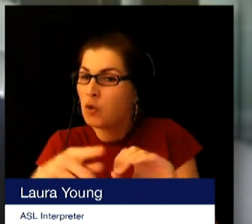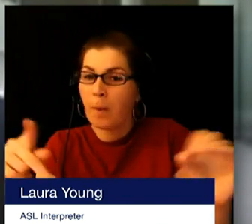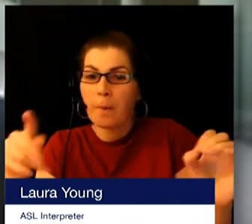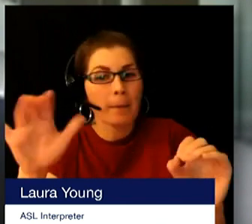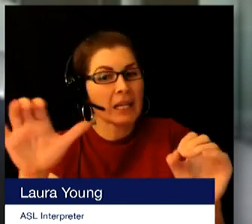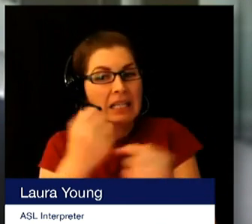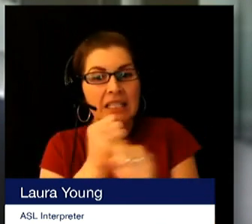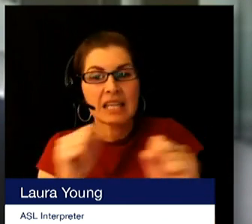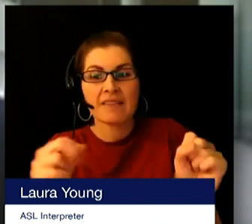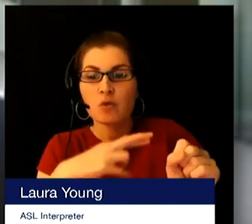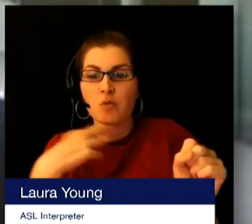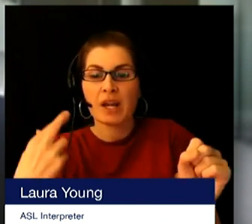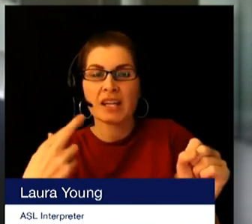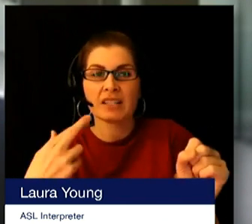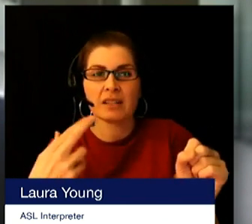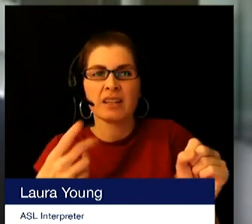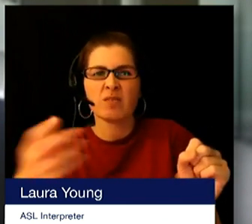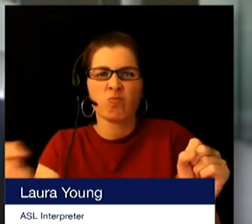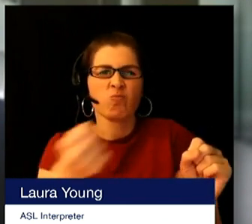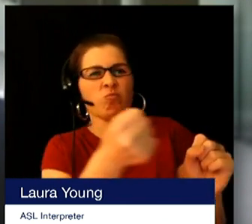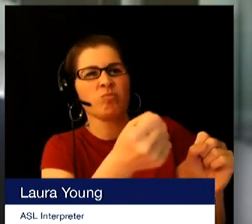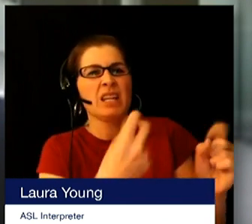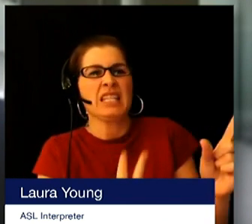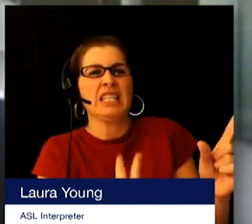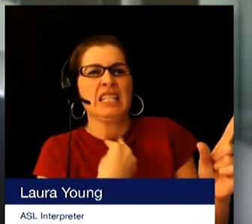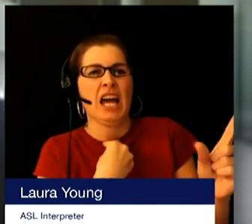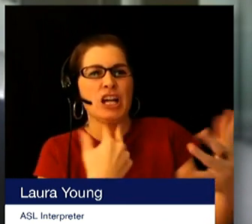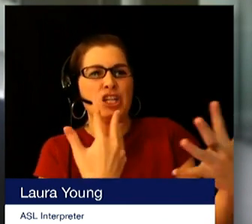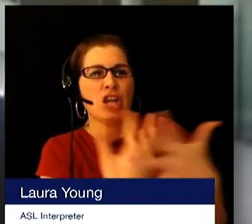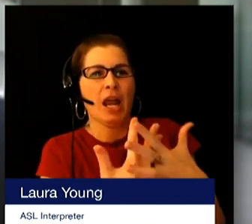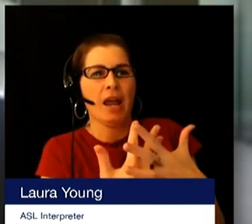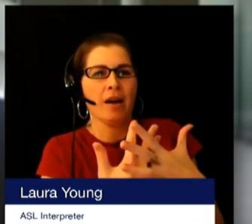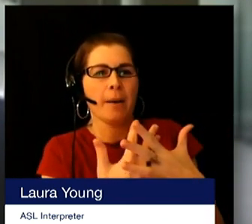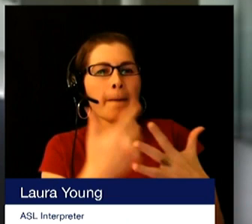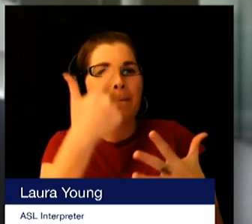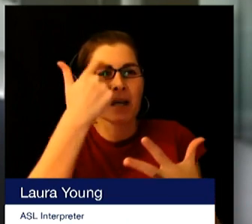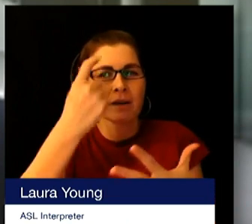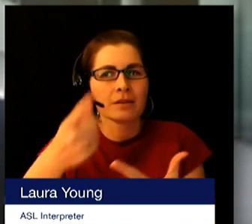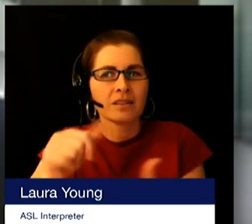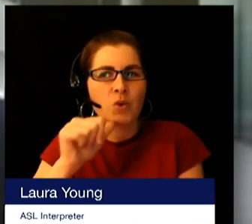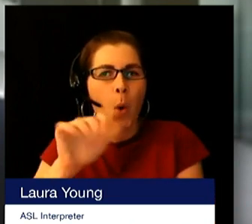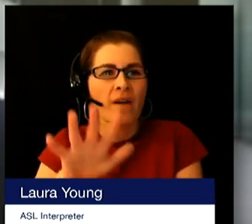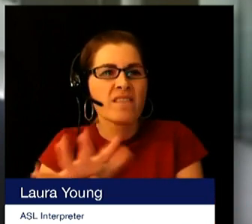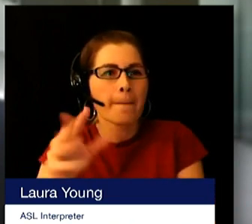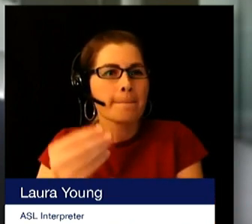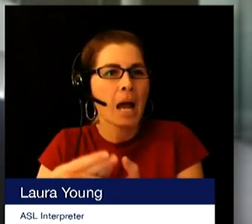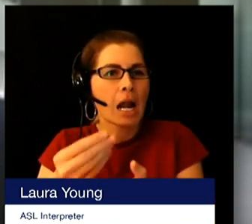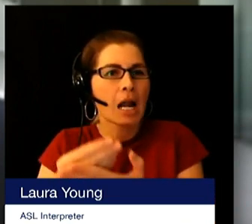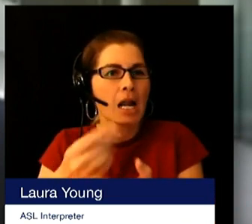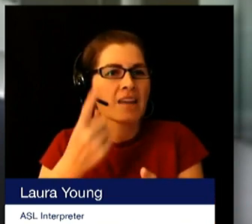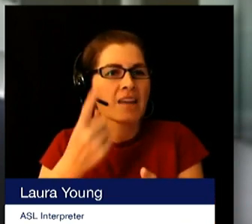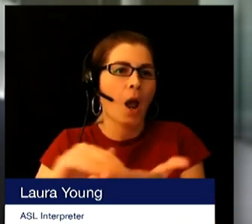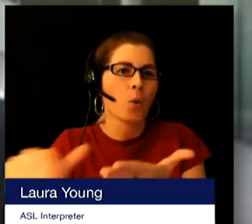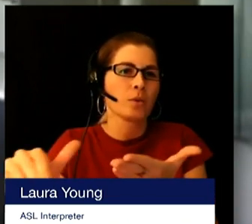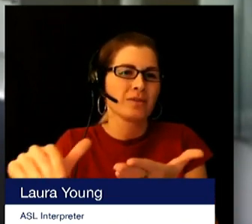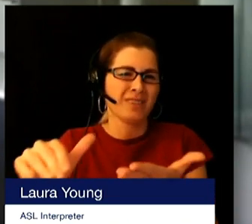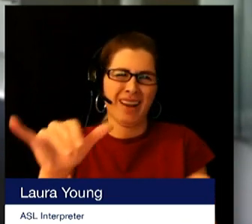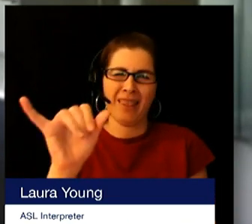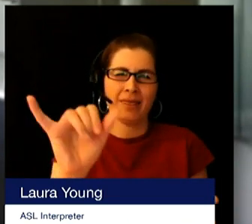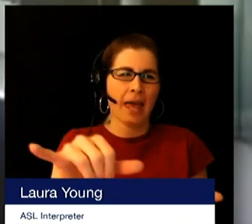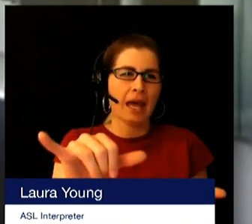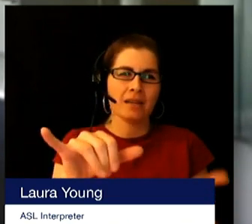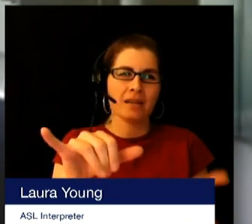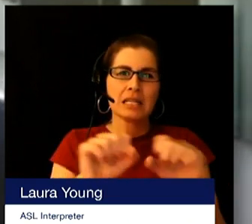risk, would be stuck in jail simply because they don't have enough money to buy their way out. It's a system that